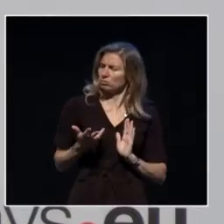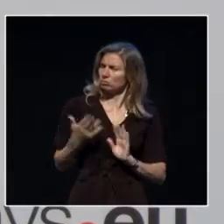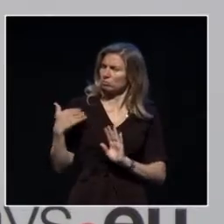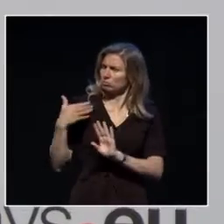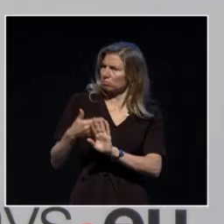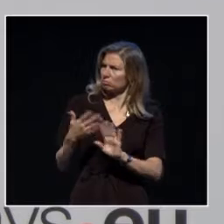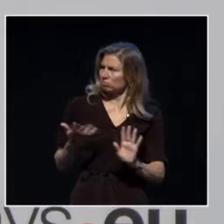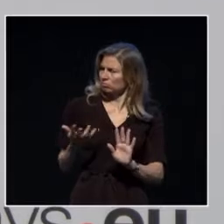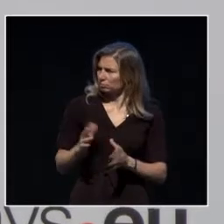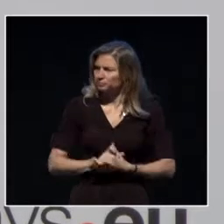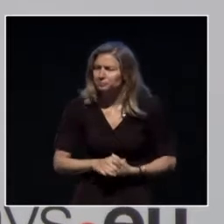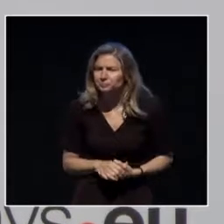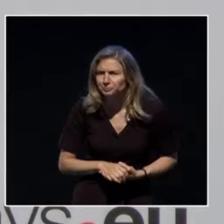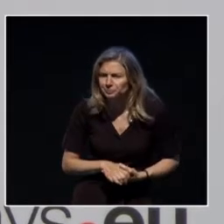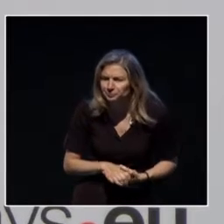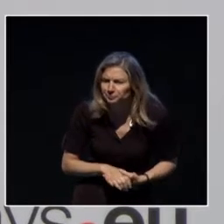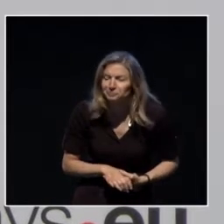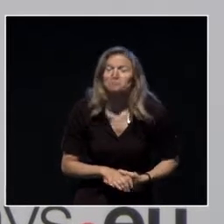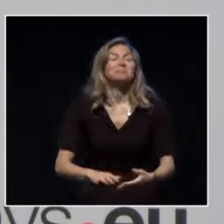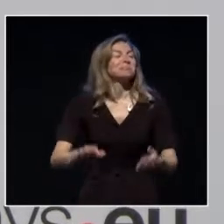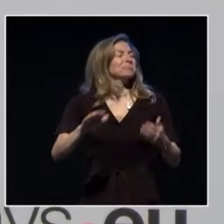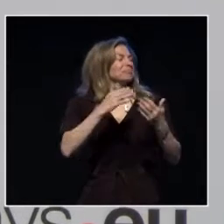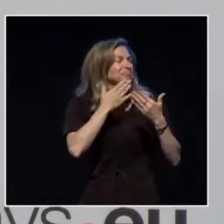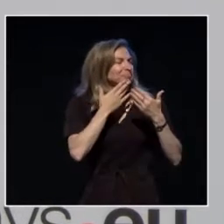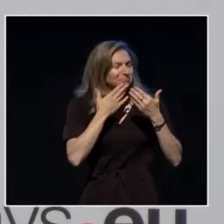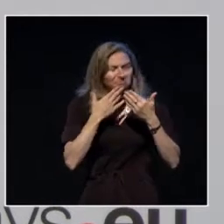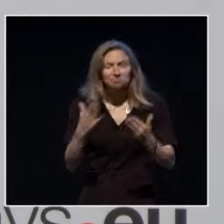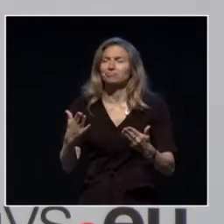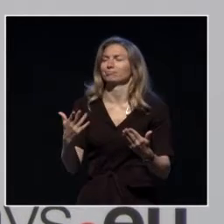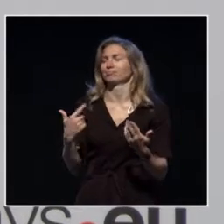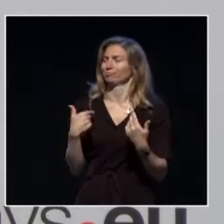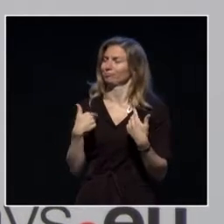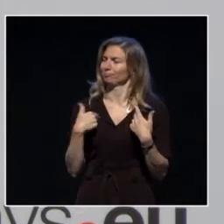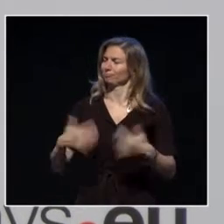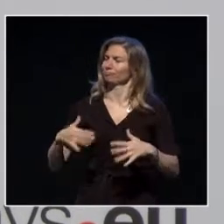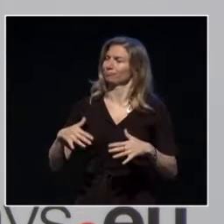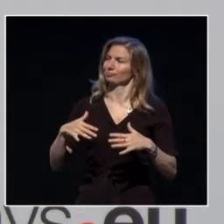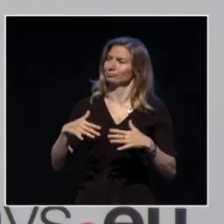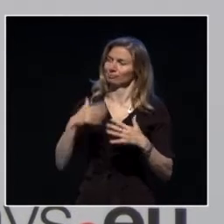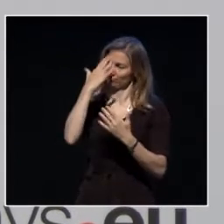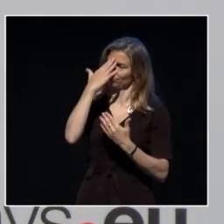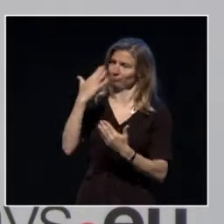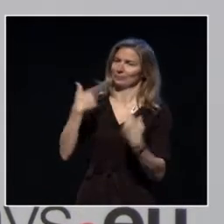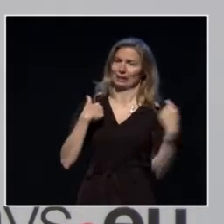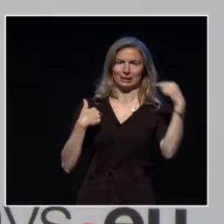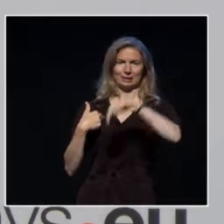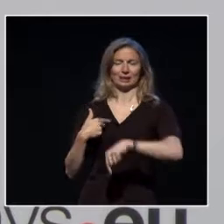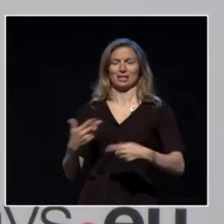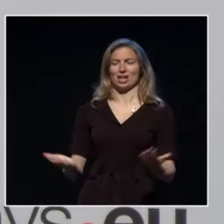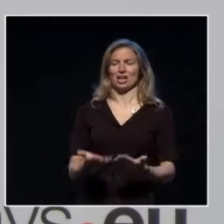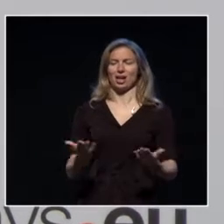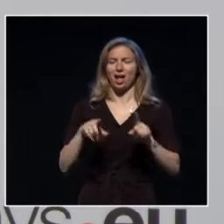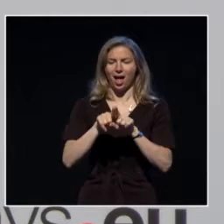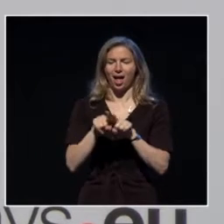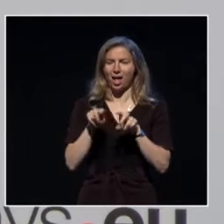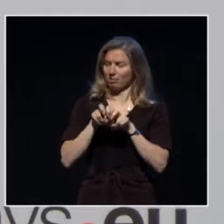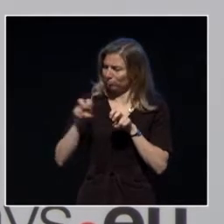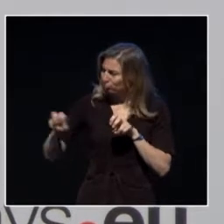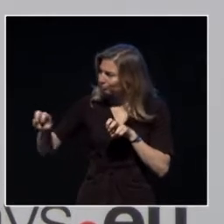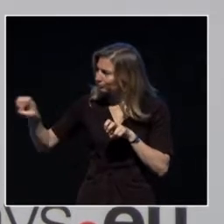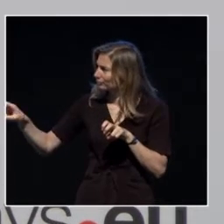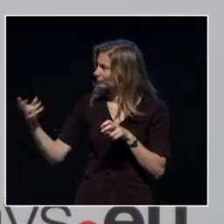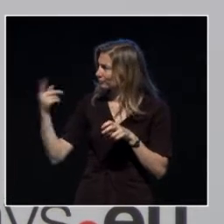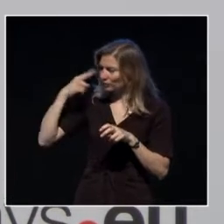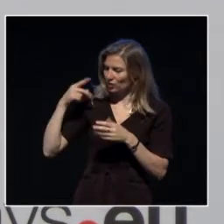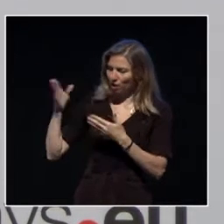Thank you very much, and it's really a pleasure to be here and sitting next to people with Muhammad